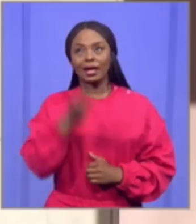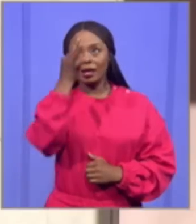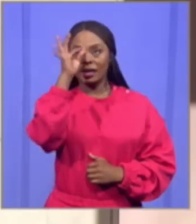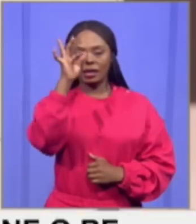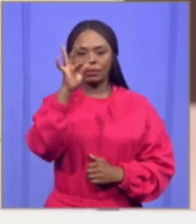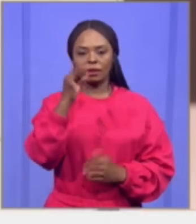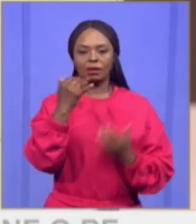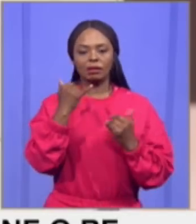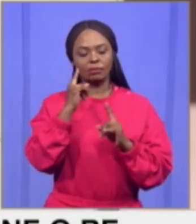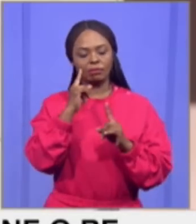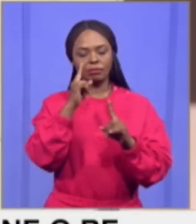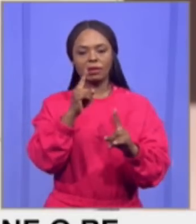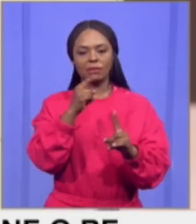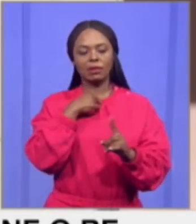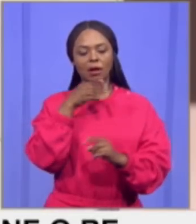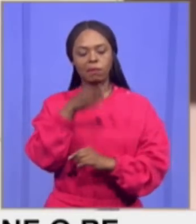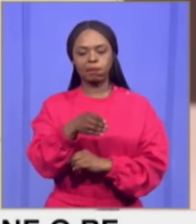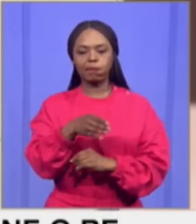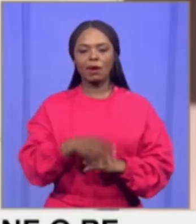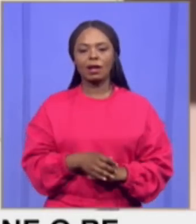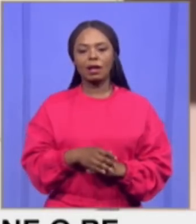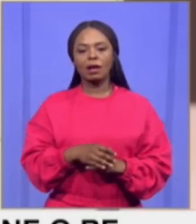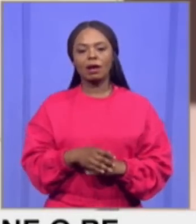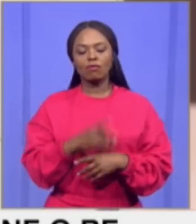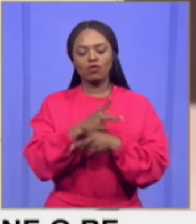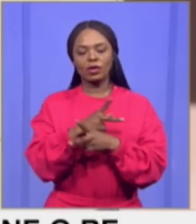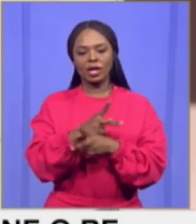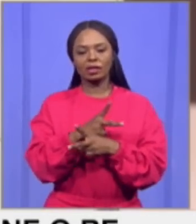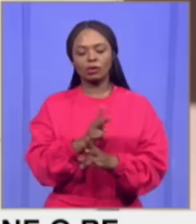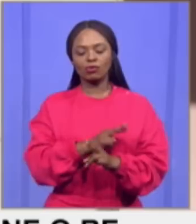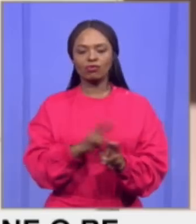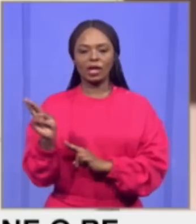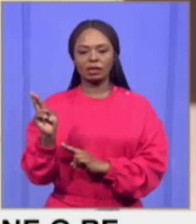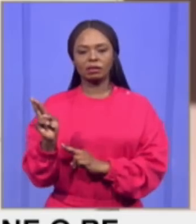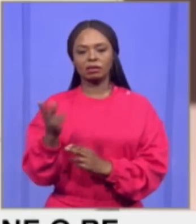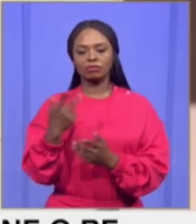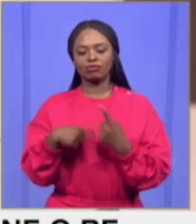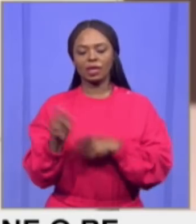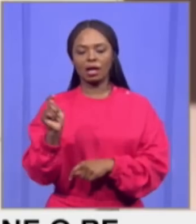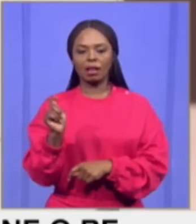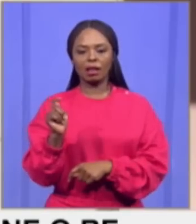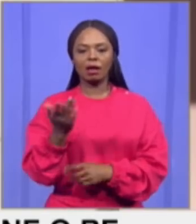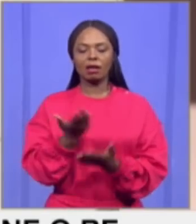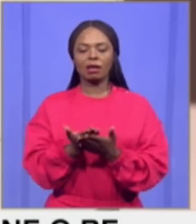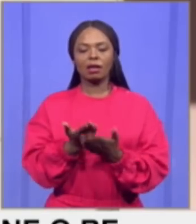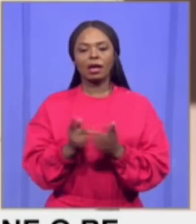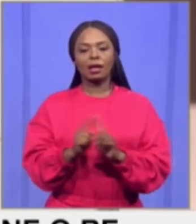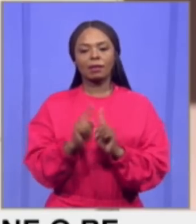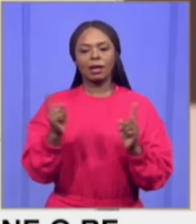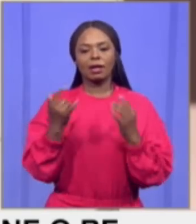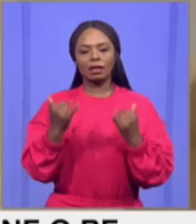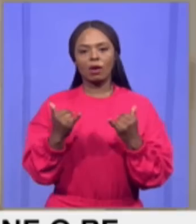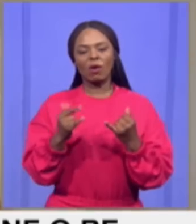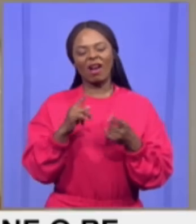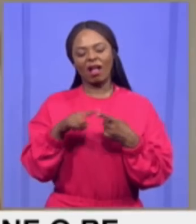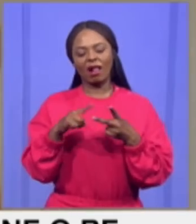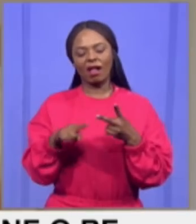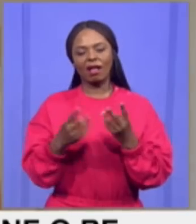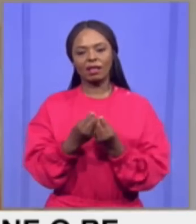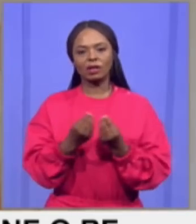mo menong hore ke teng hono jwale product ka e ready hore enka ba di shelveseng empa fela ile di mehato tlamehang ba enke.